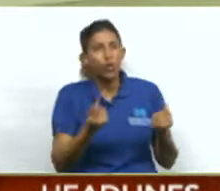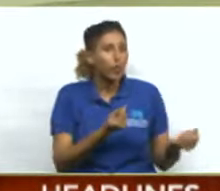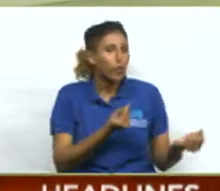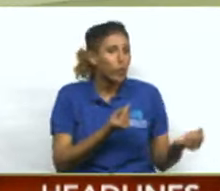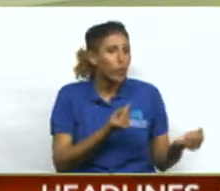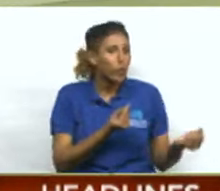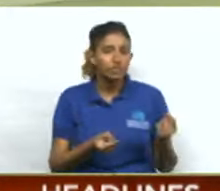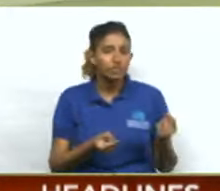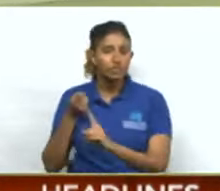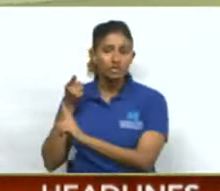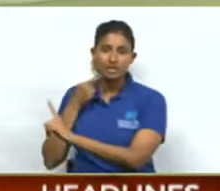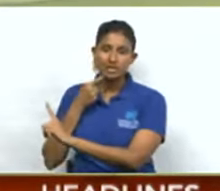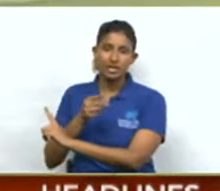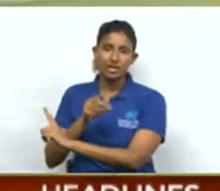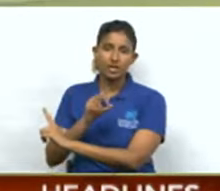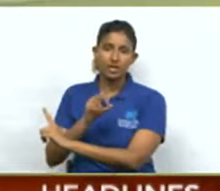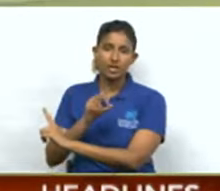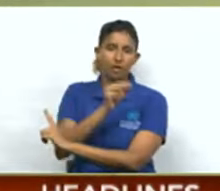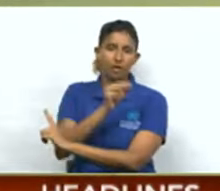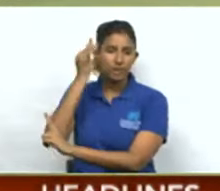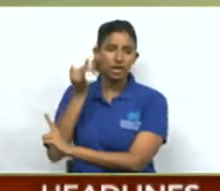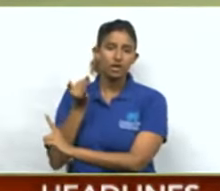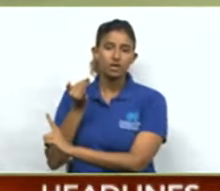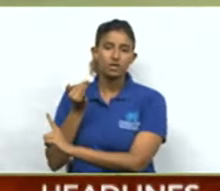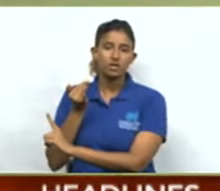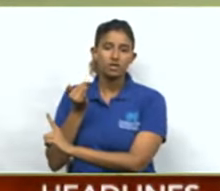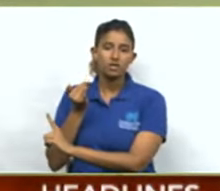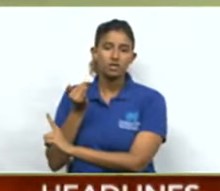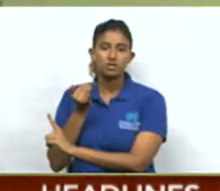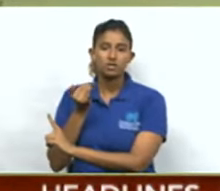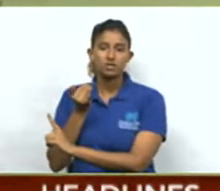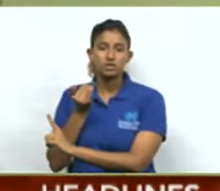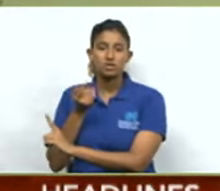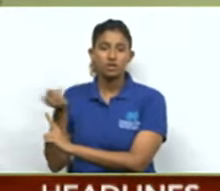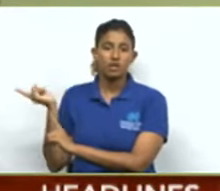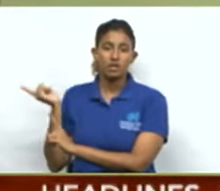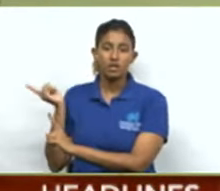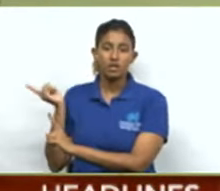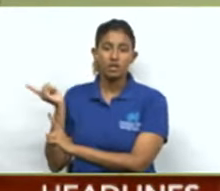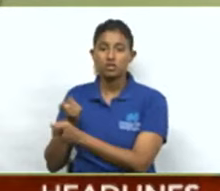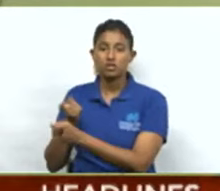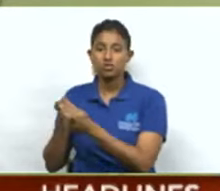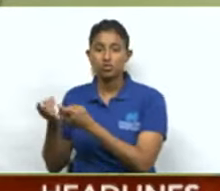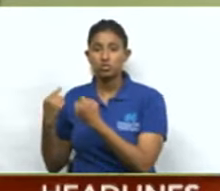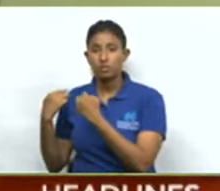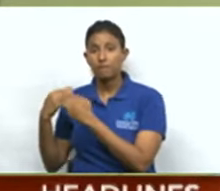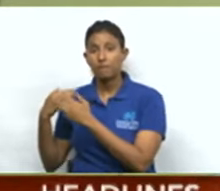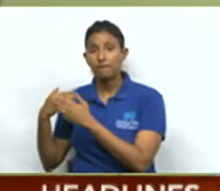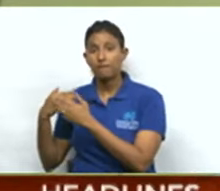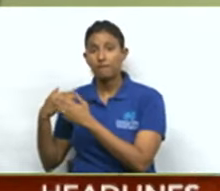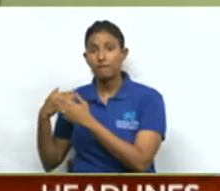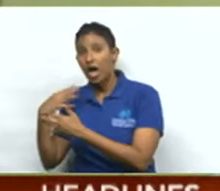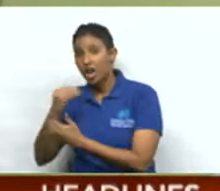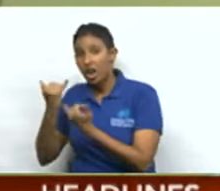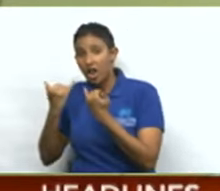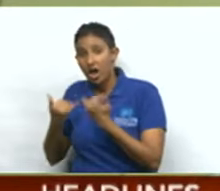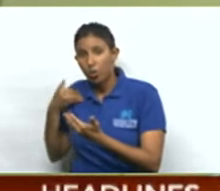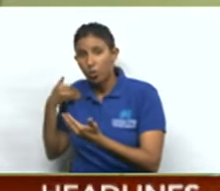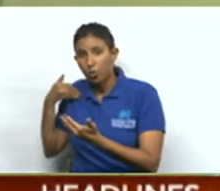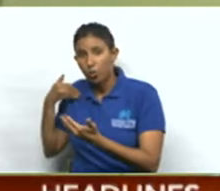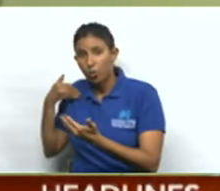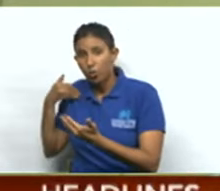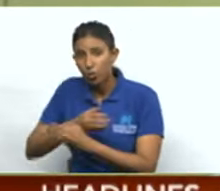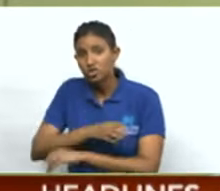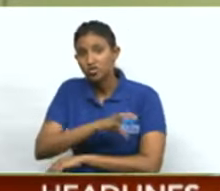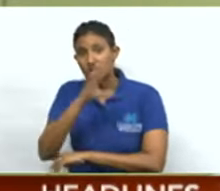pass, and they're controlling it, and now coming on to the holidays, it had their jobs, and they had they doing anything. You